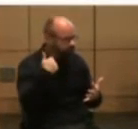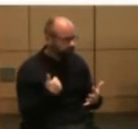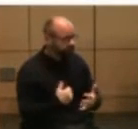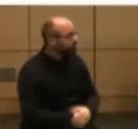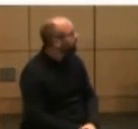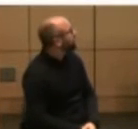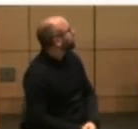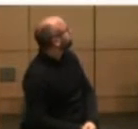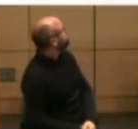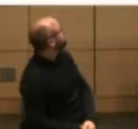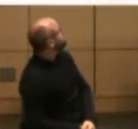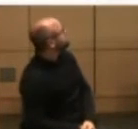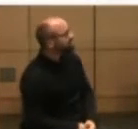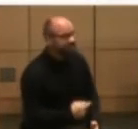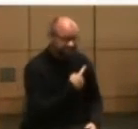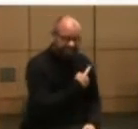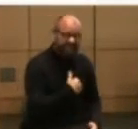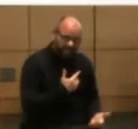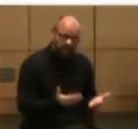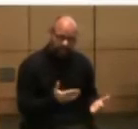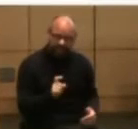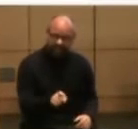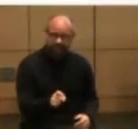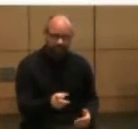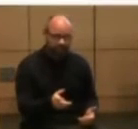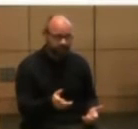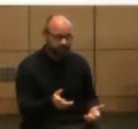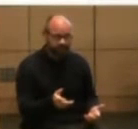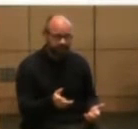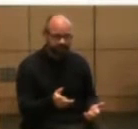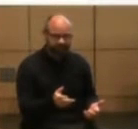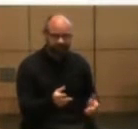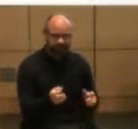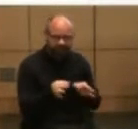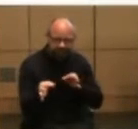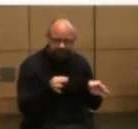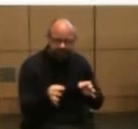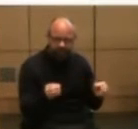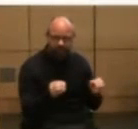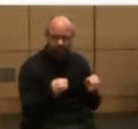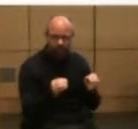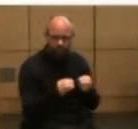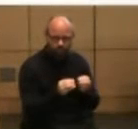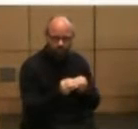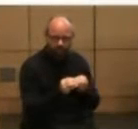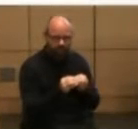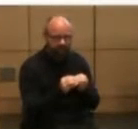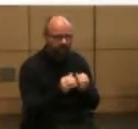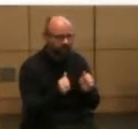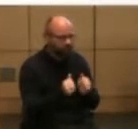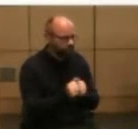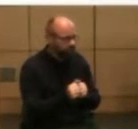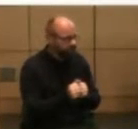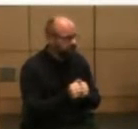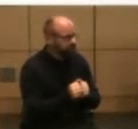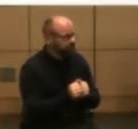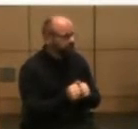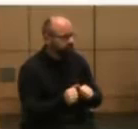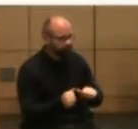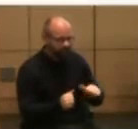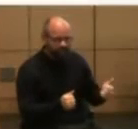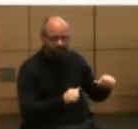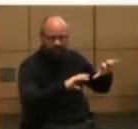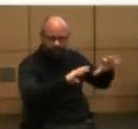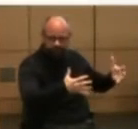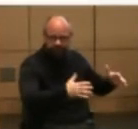something that I probably need to talk a little bit more about with our other pediatric otolaryngologists